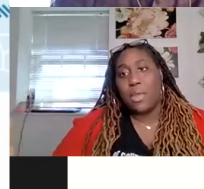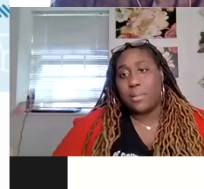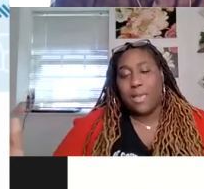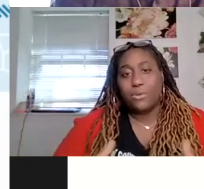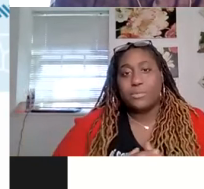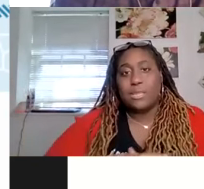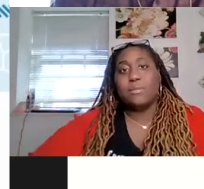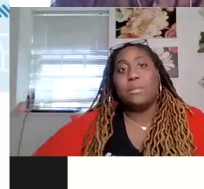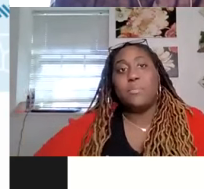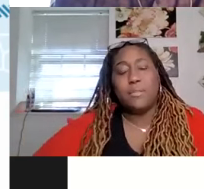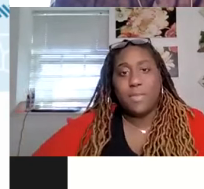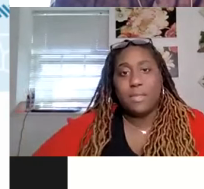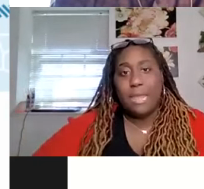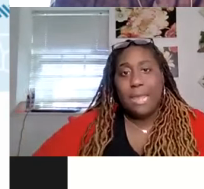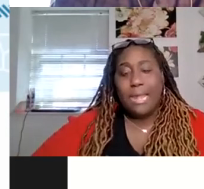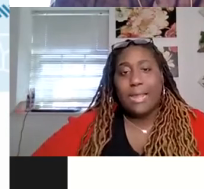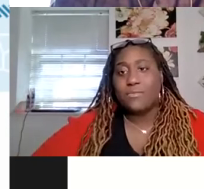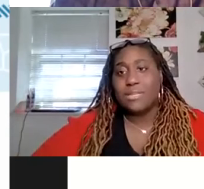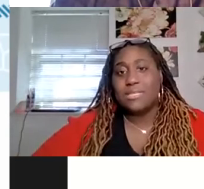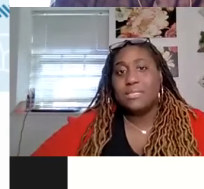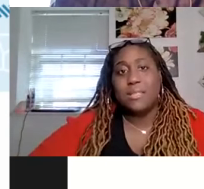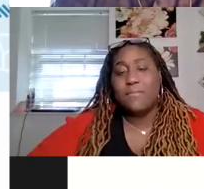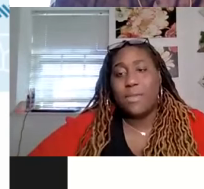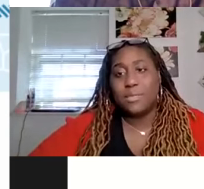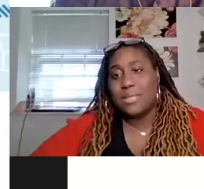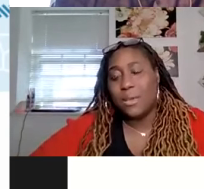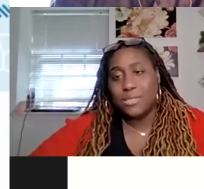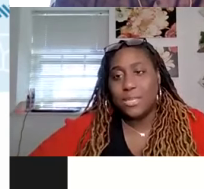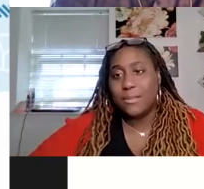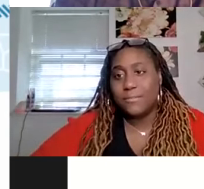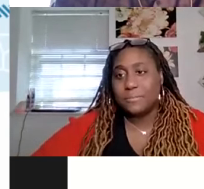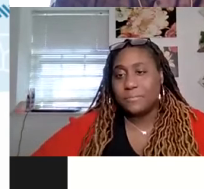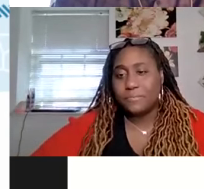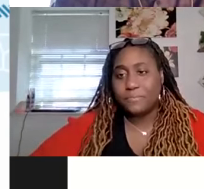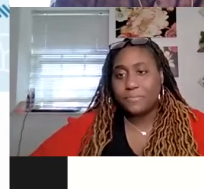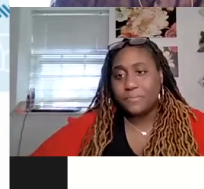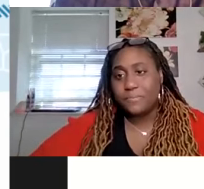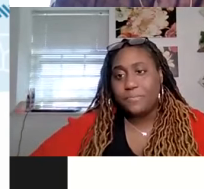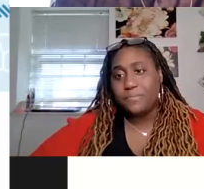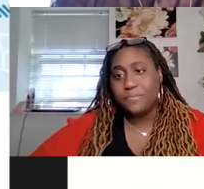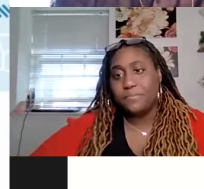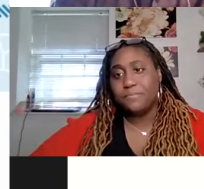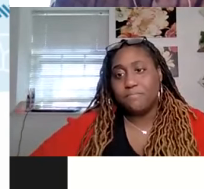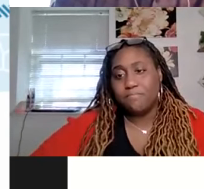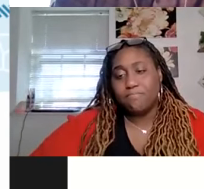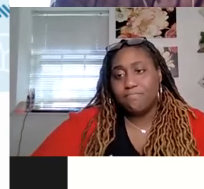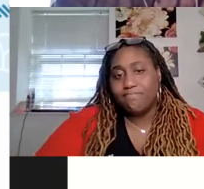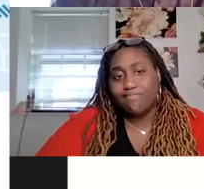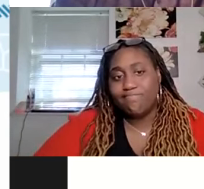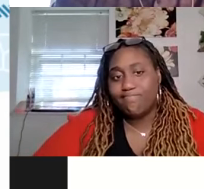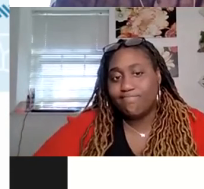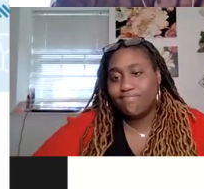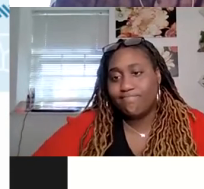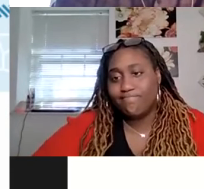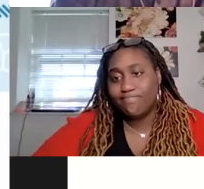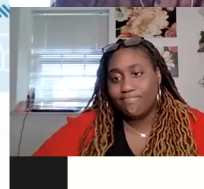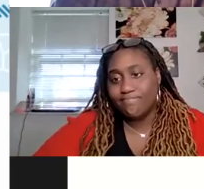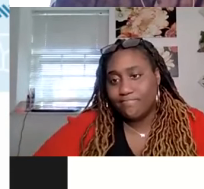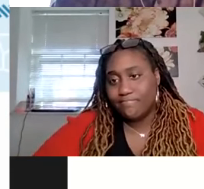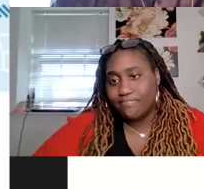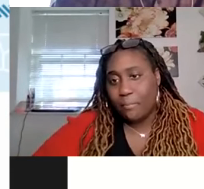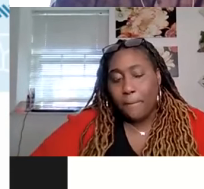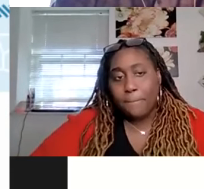or create platforms that really benefit our residents and the families that we serve. So give us a sense of how you meet with